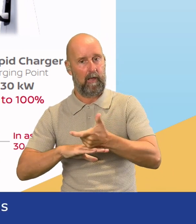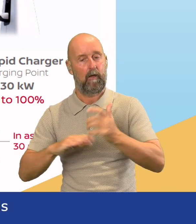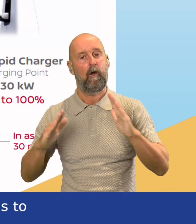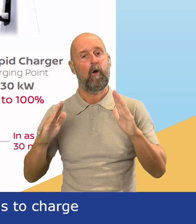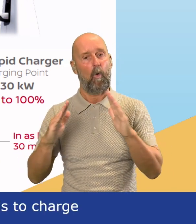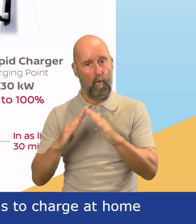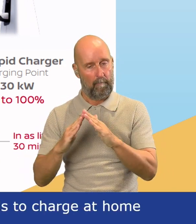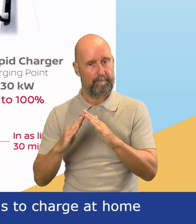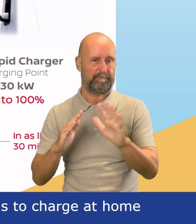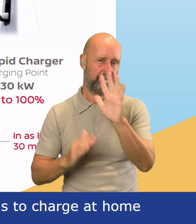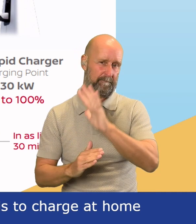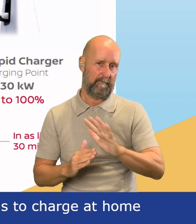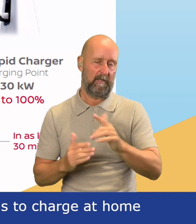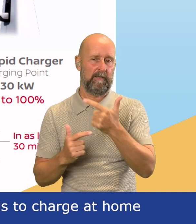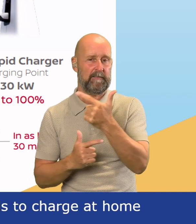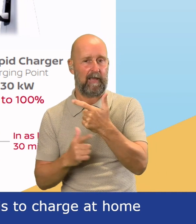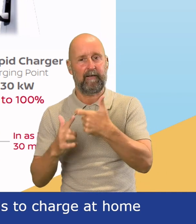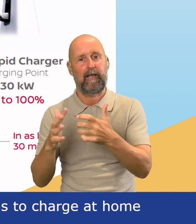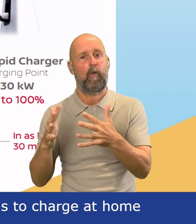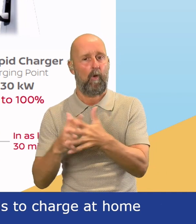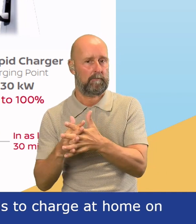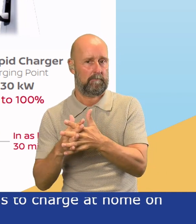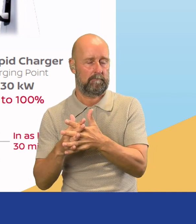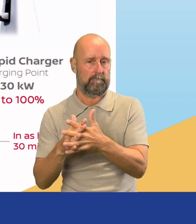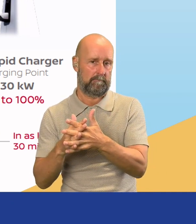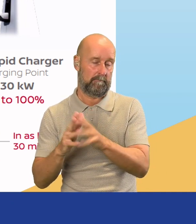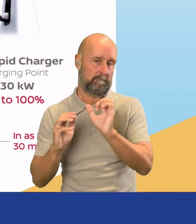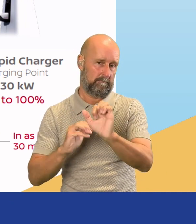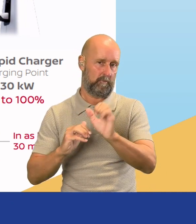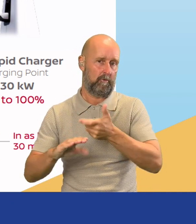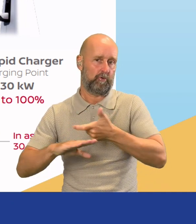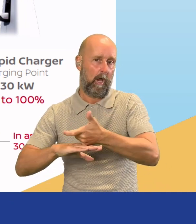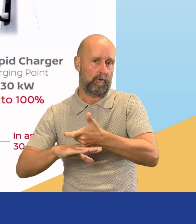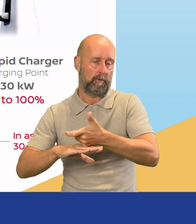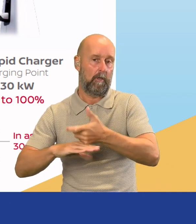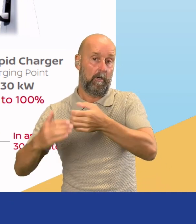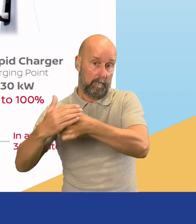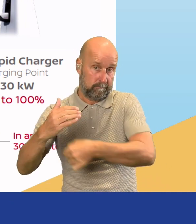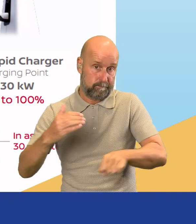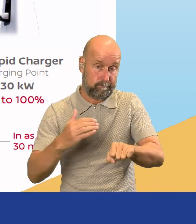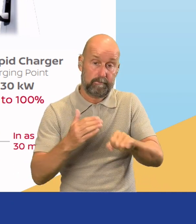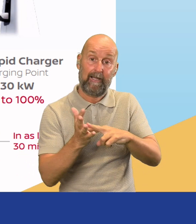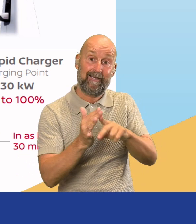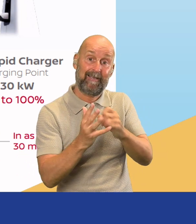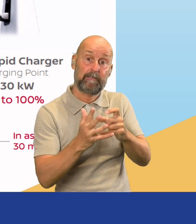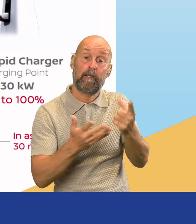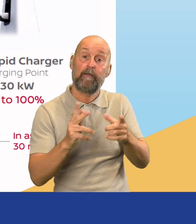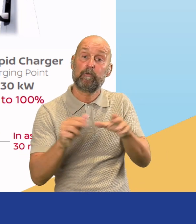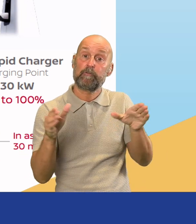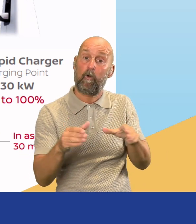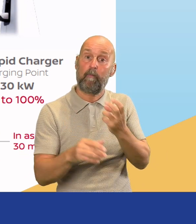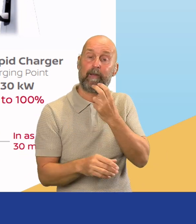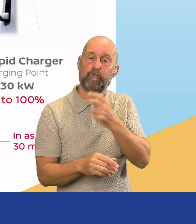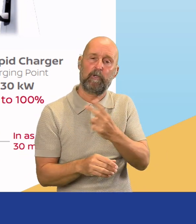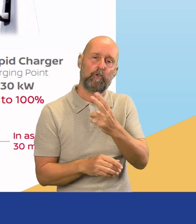will take about 7 kilowatts maximum output for your charger. And when that goes into a Nissan Aria, if you have a small battery car that does